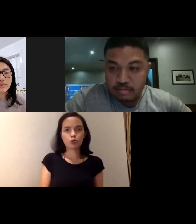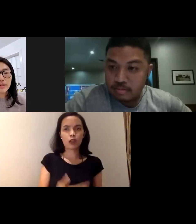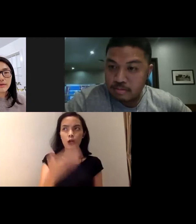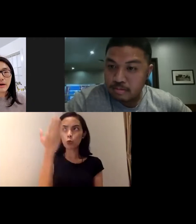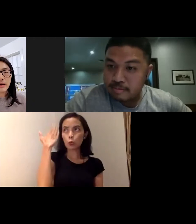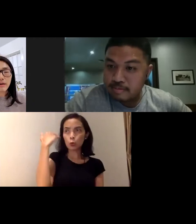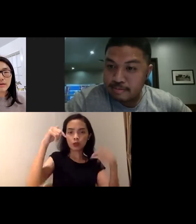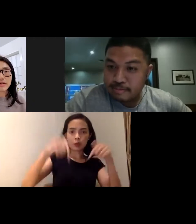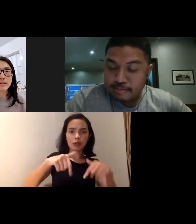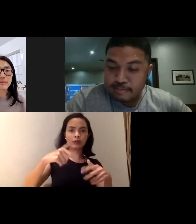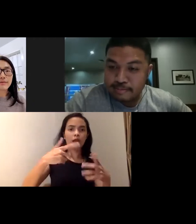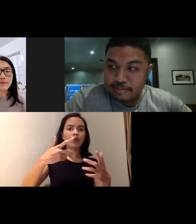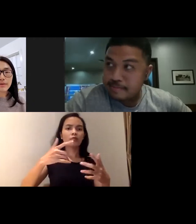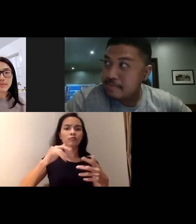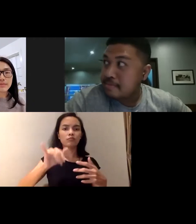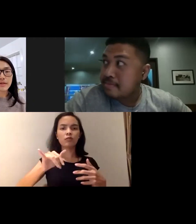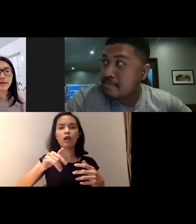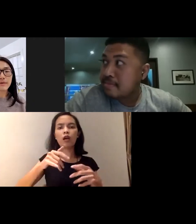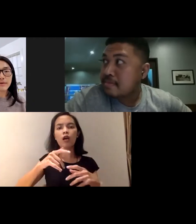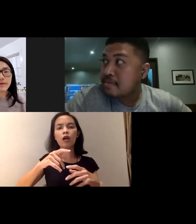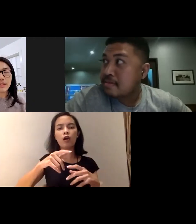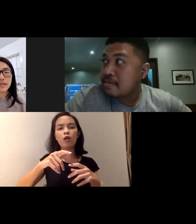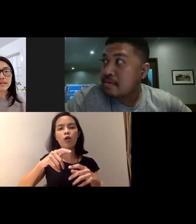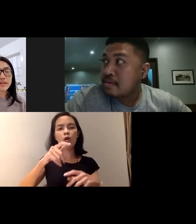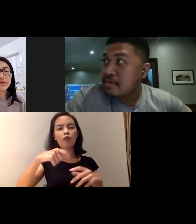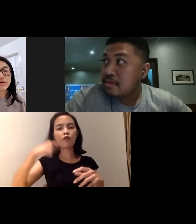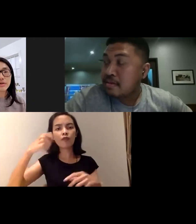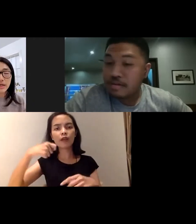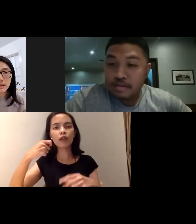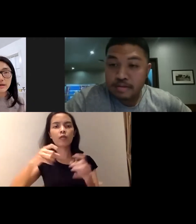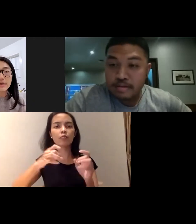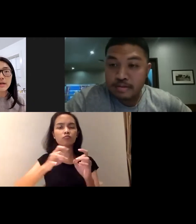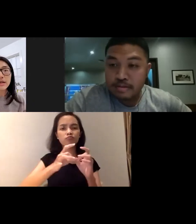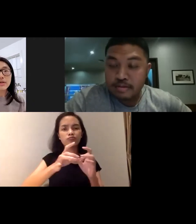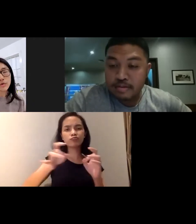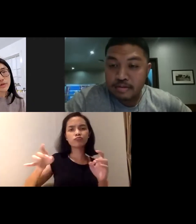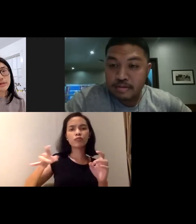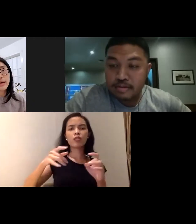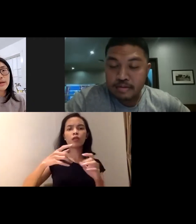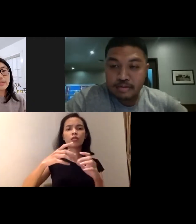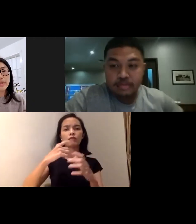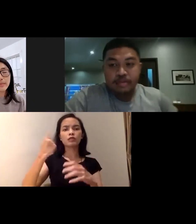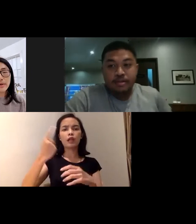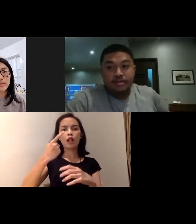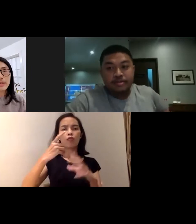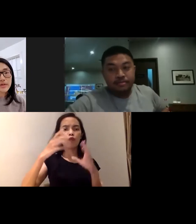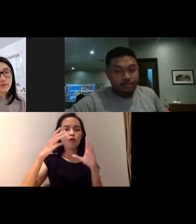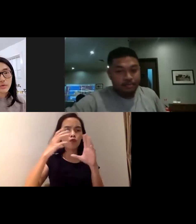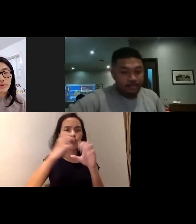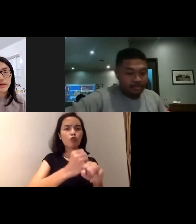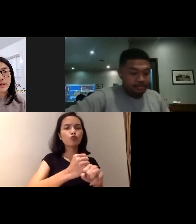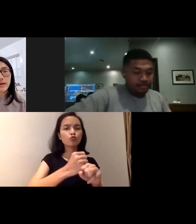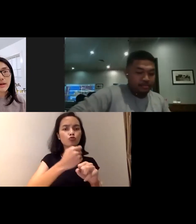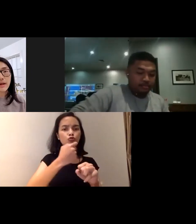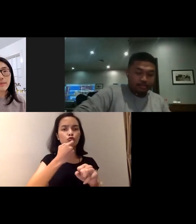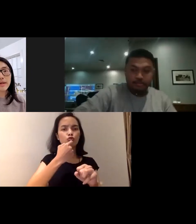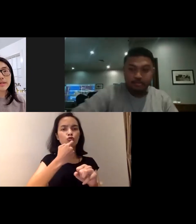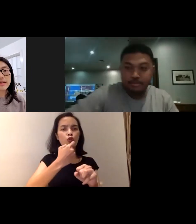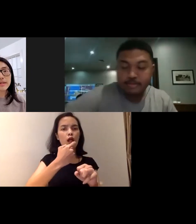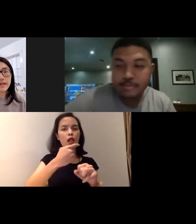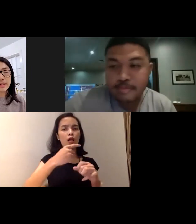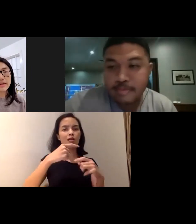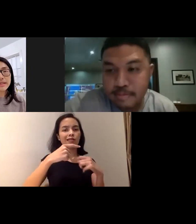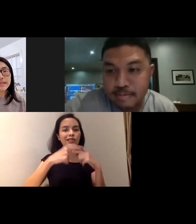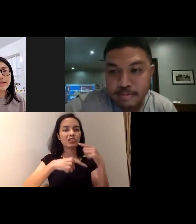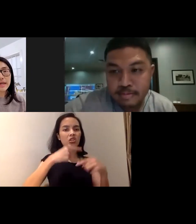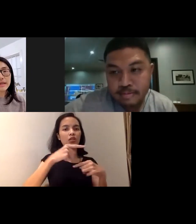know, all the arts and films and everything is centered on straight people's story.